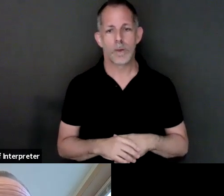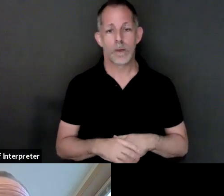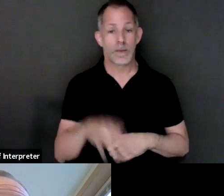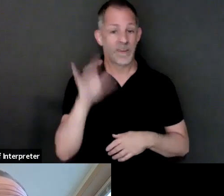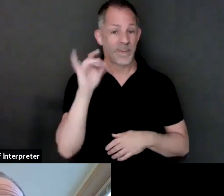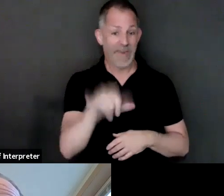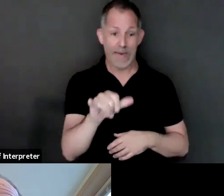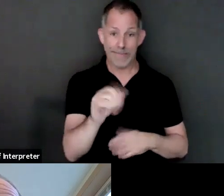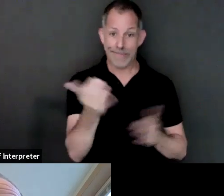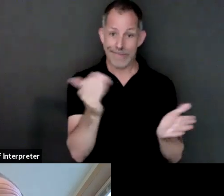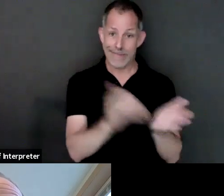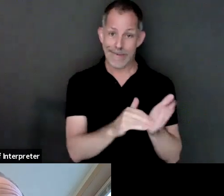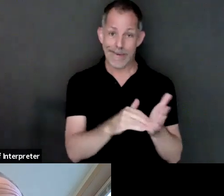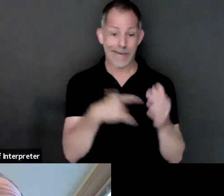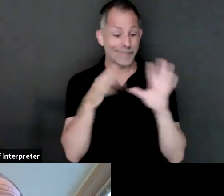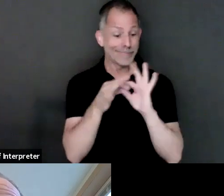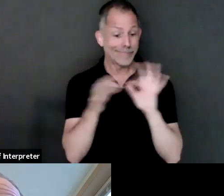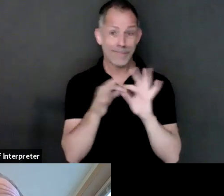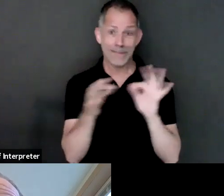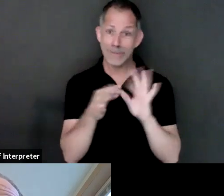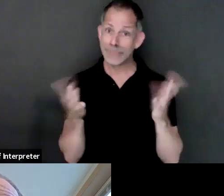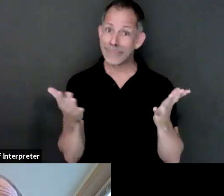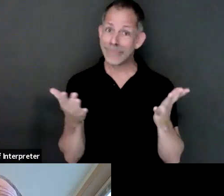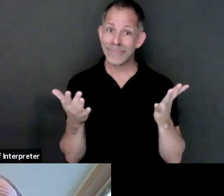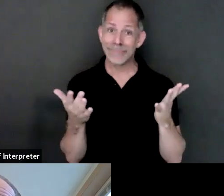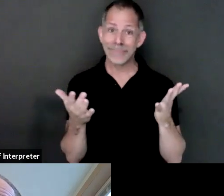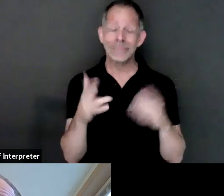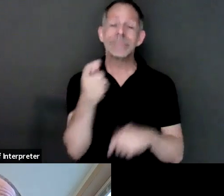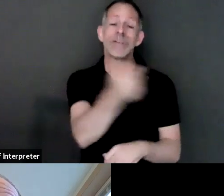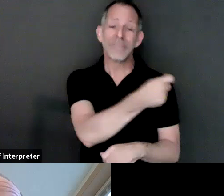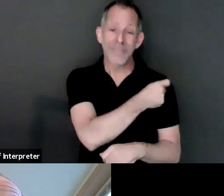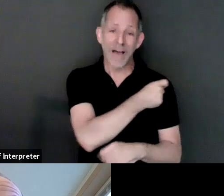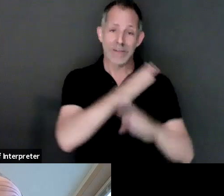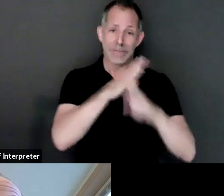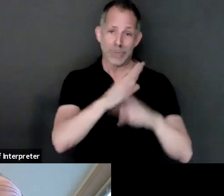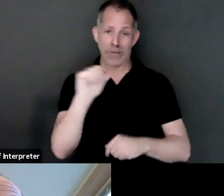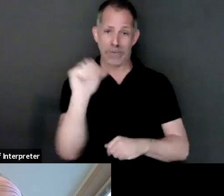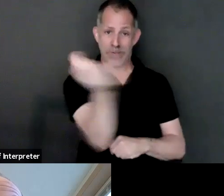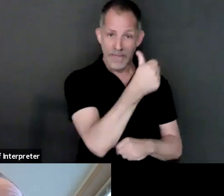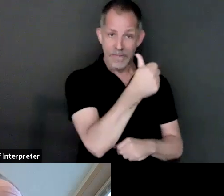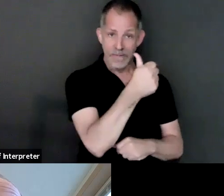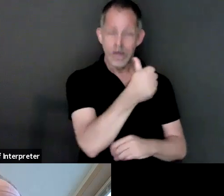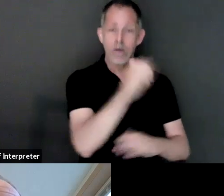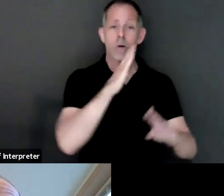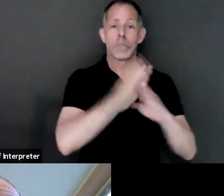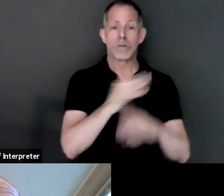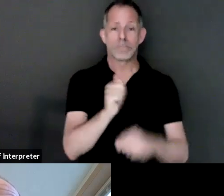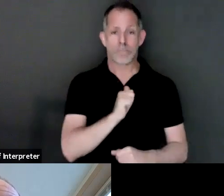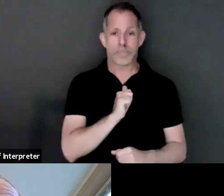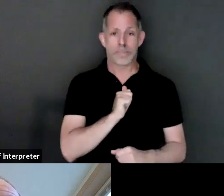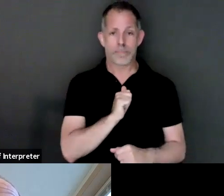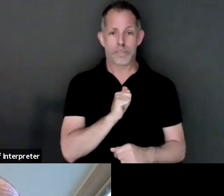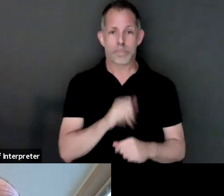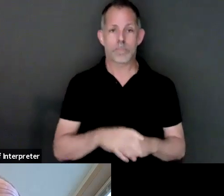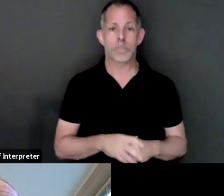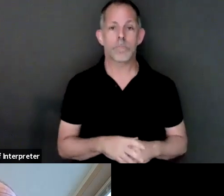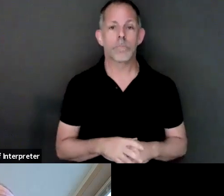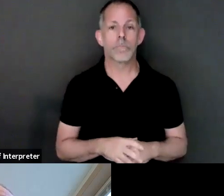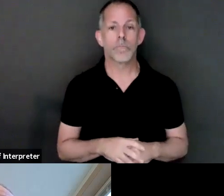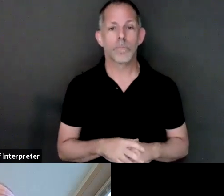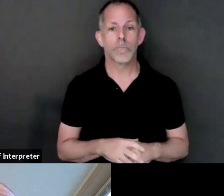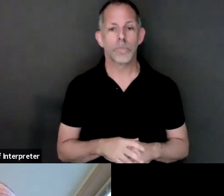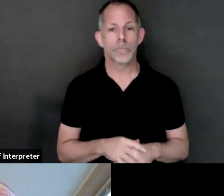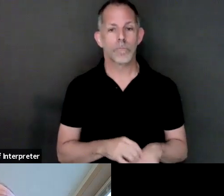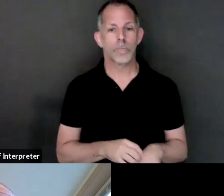to protect the community. That 20% rate is consistent with what I've seen in media accounts from